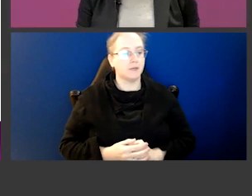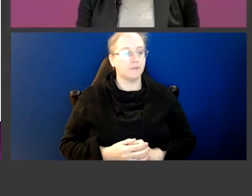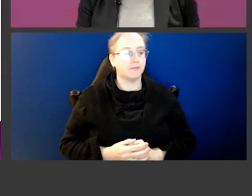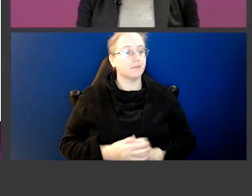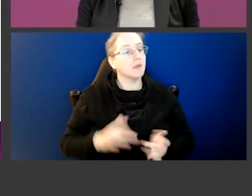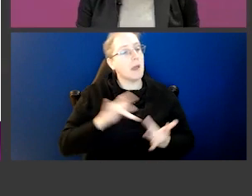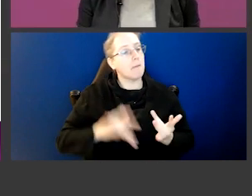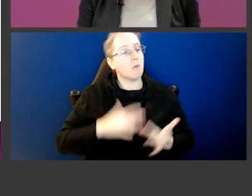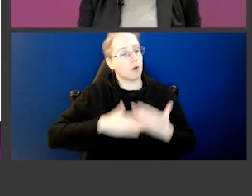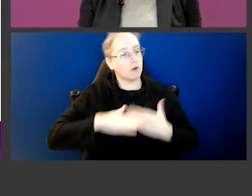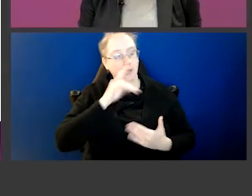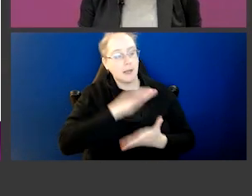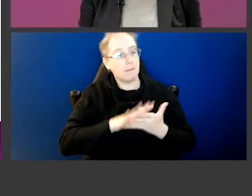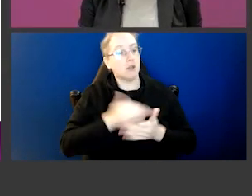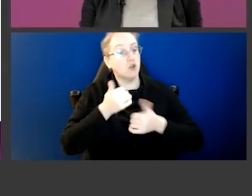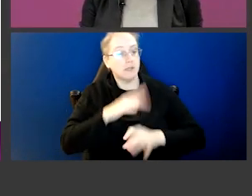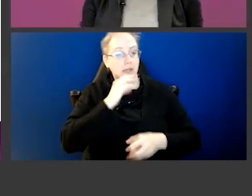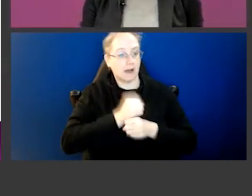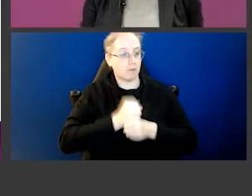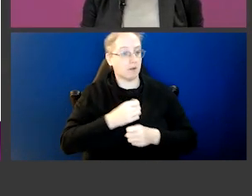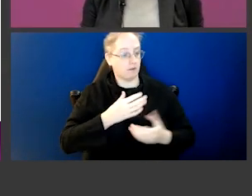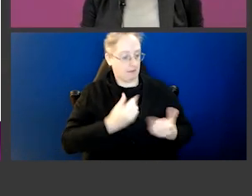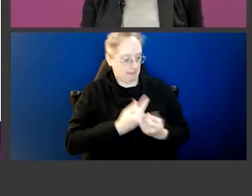include using government property for personal gain.